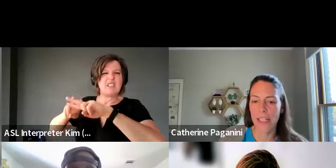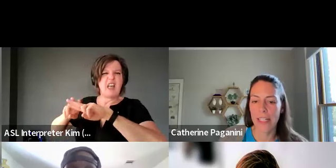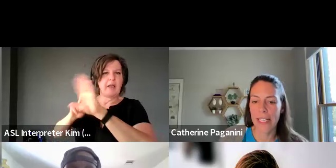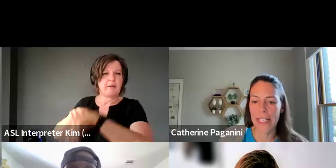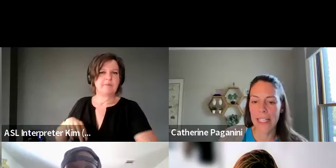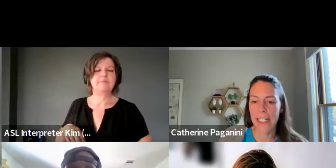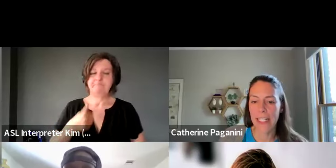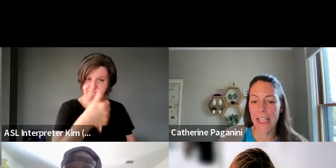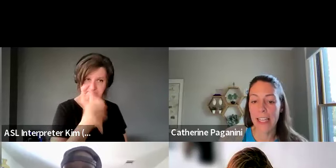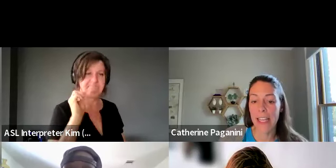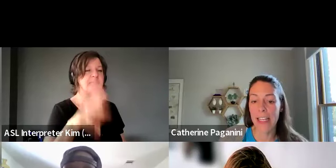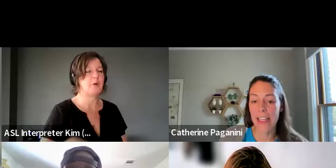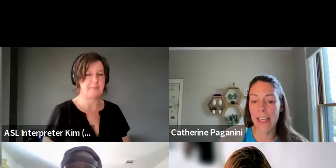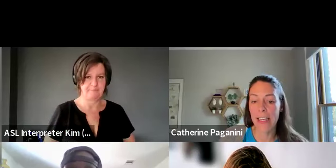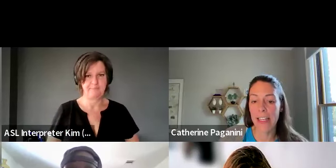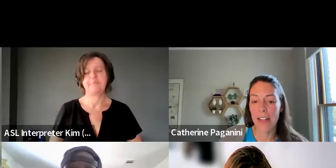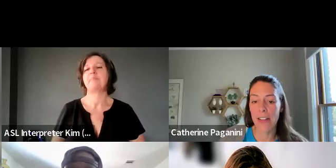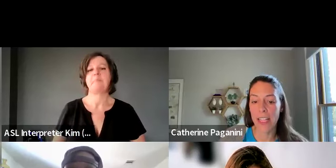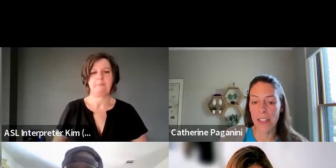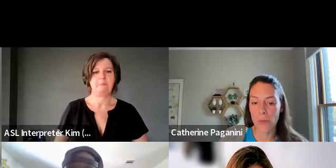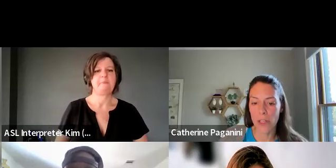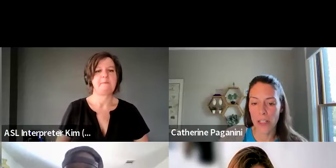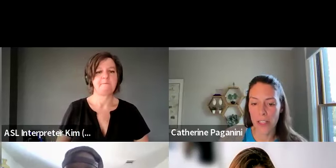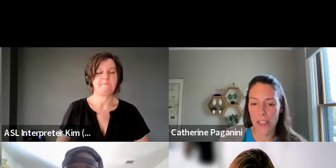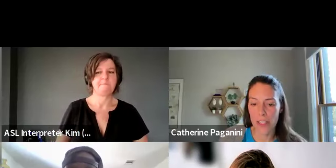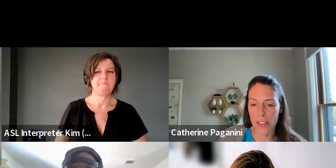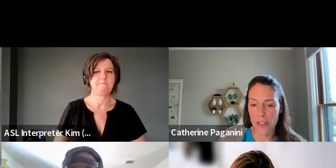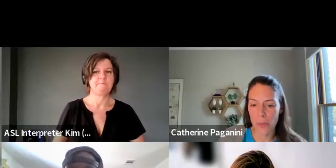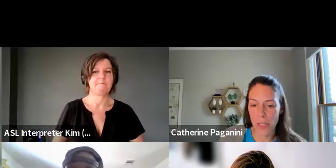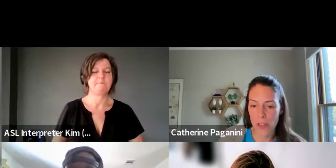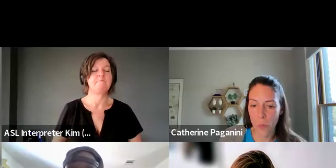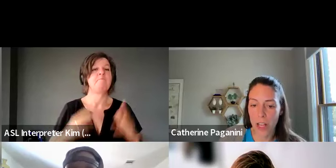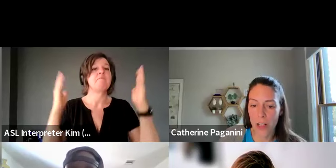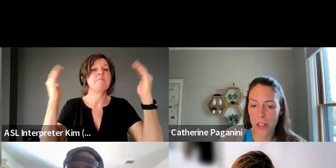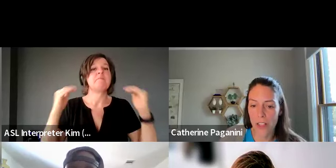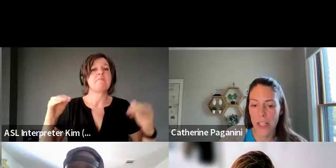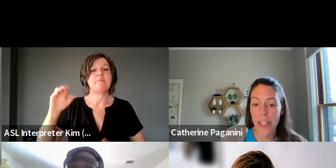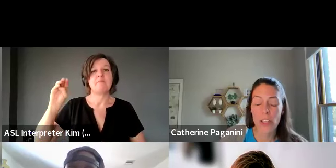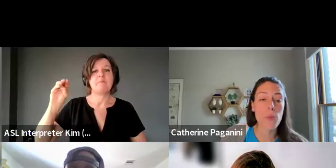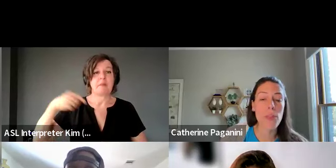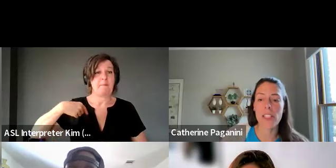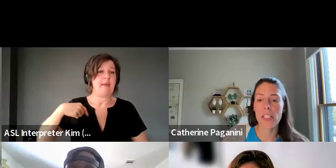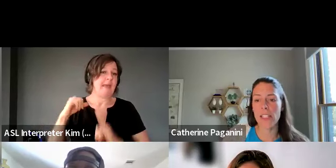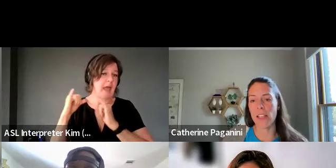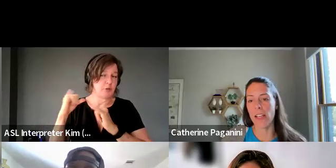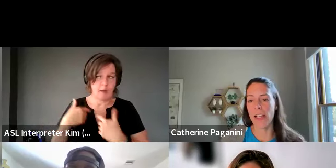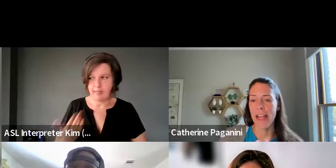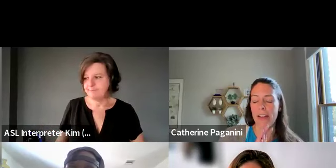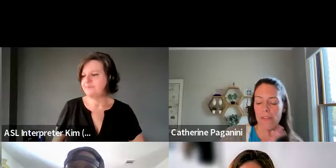Okay. And then next one is me as well. So we